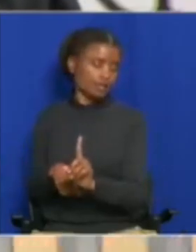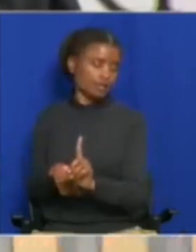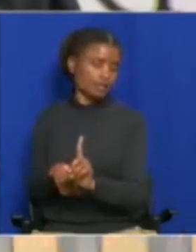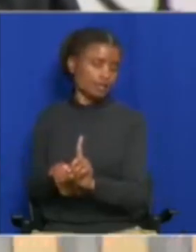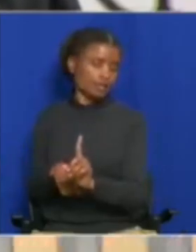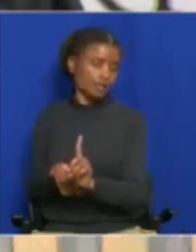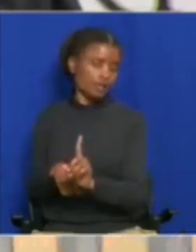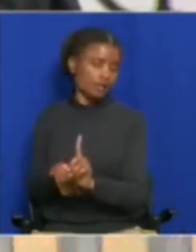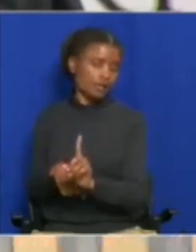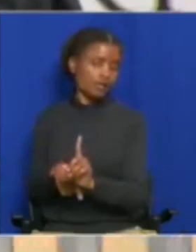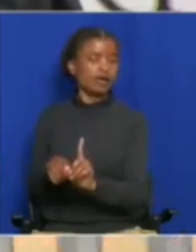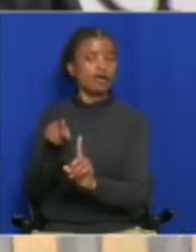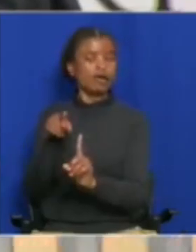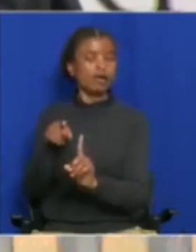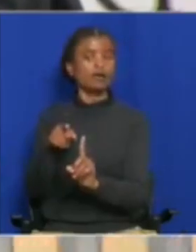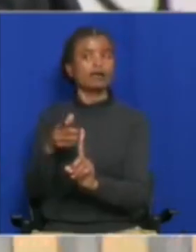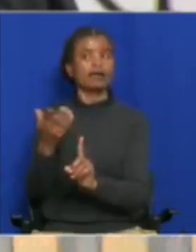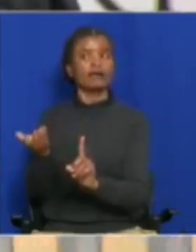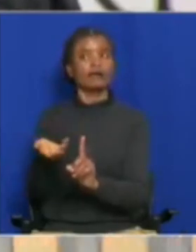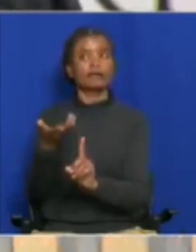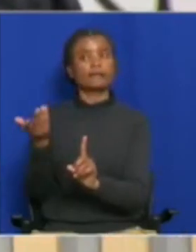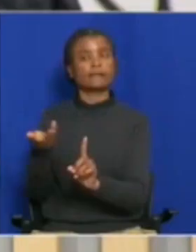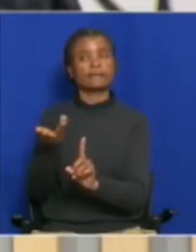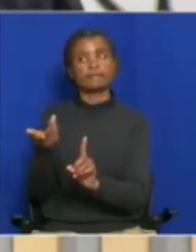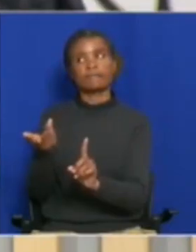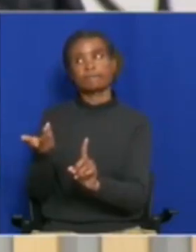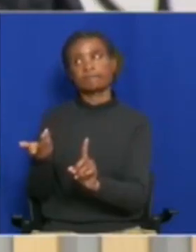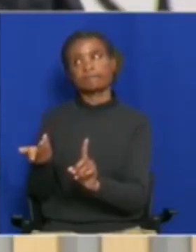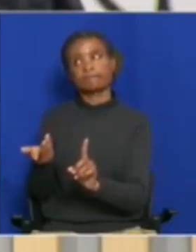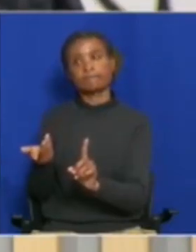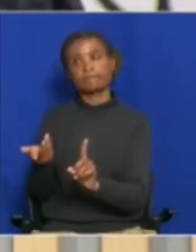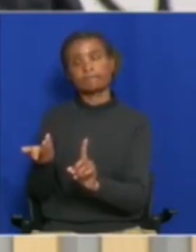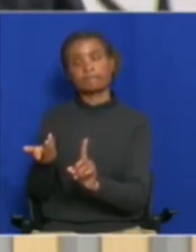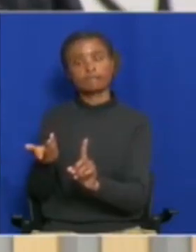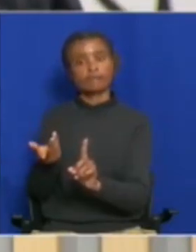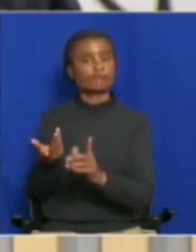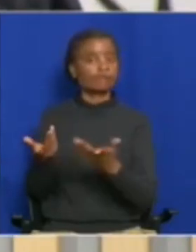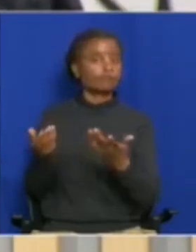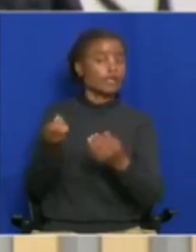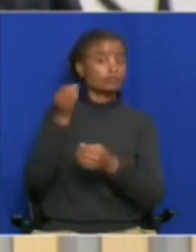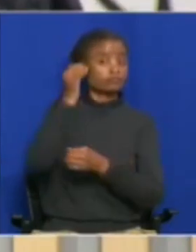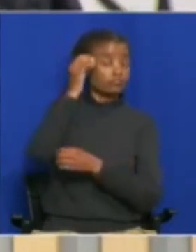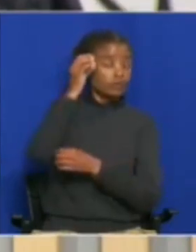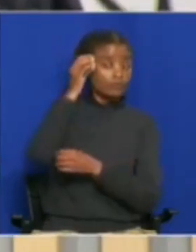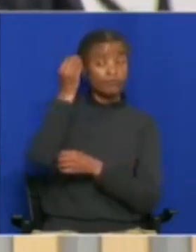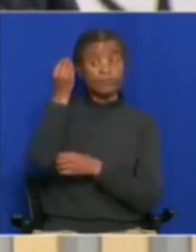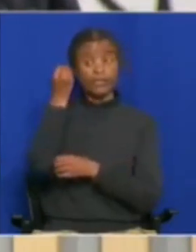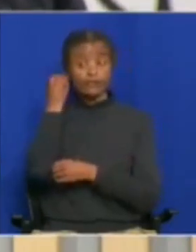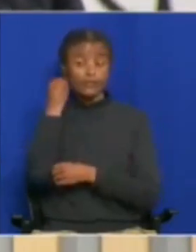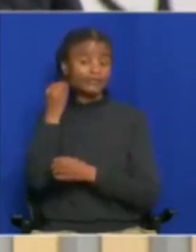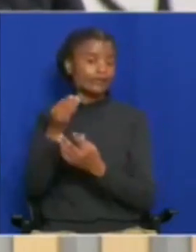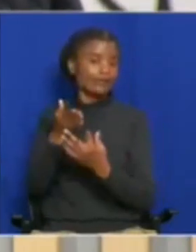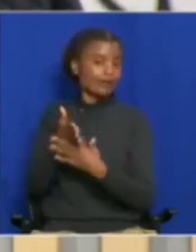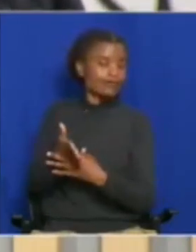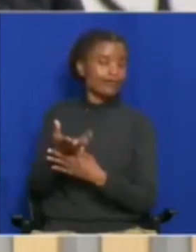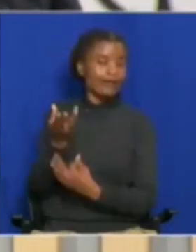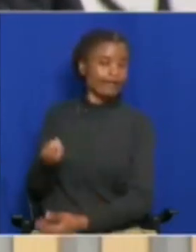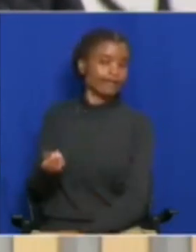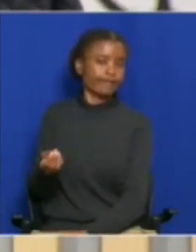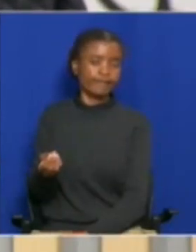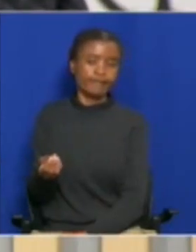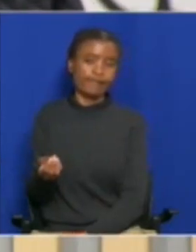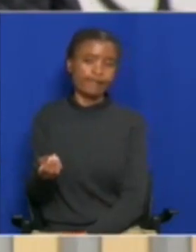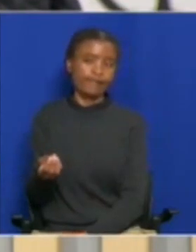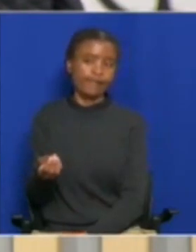have access to knowledge and or information that brings them to that